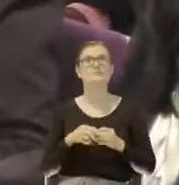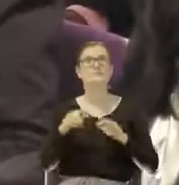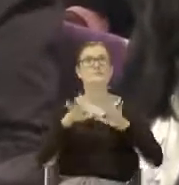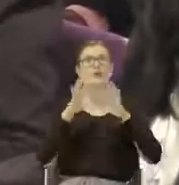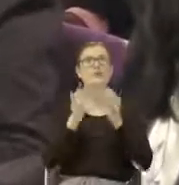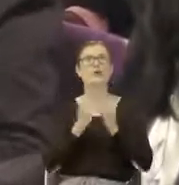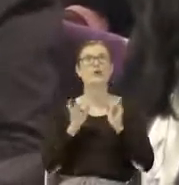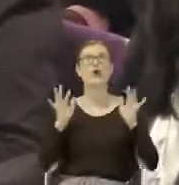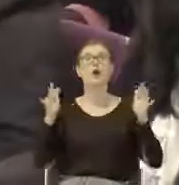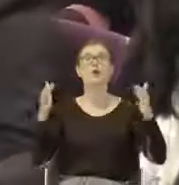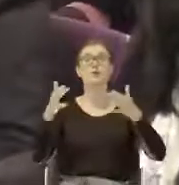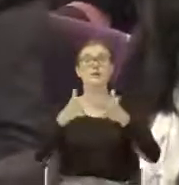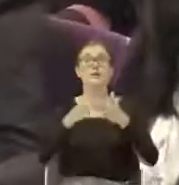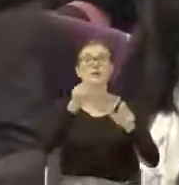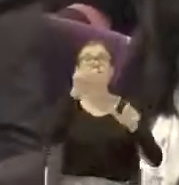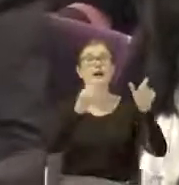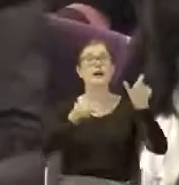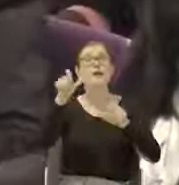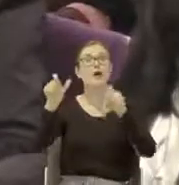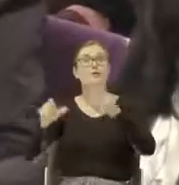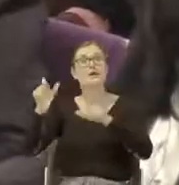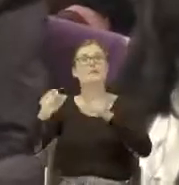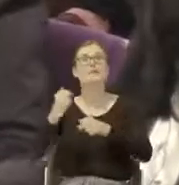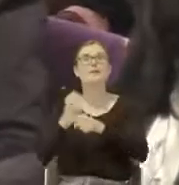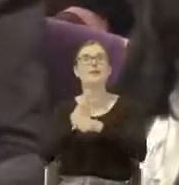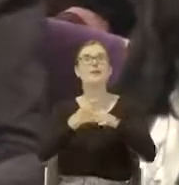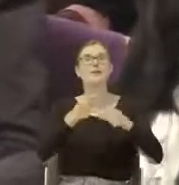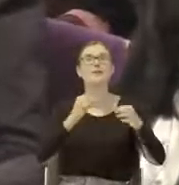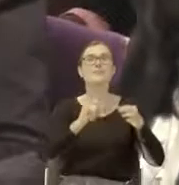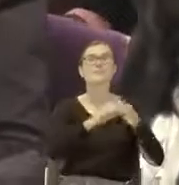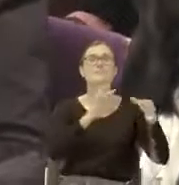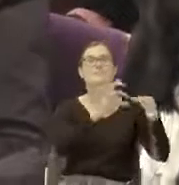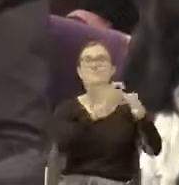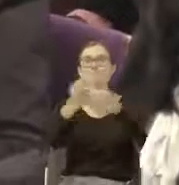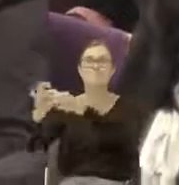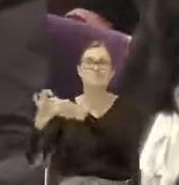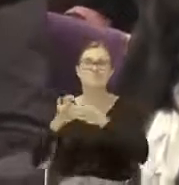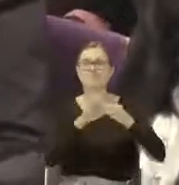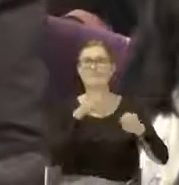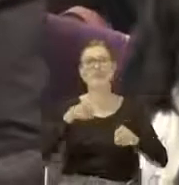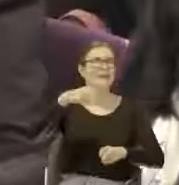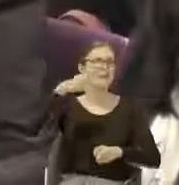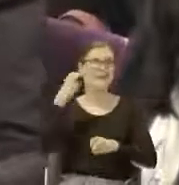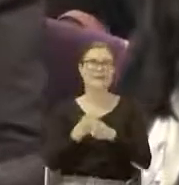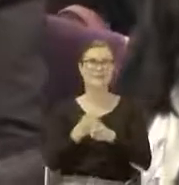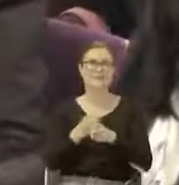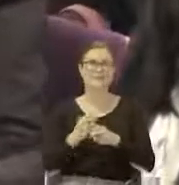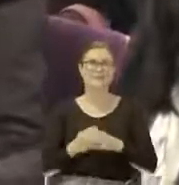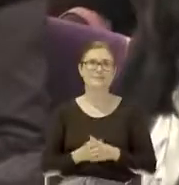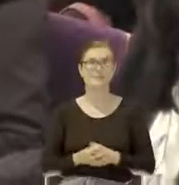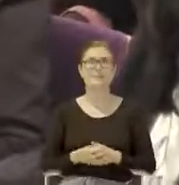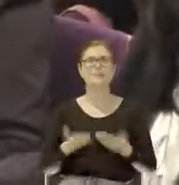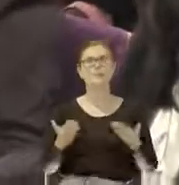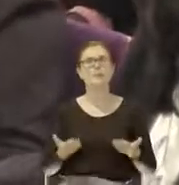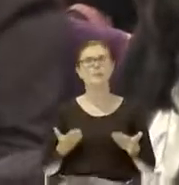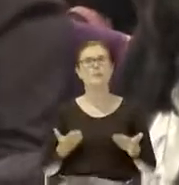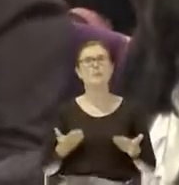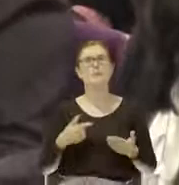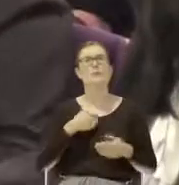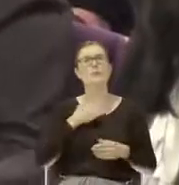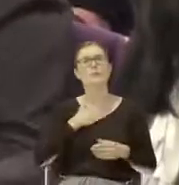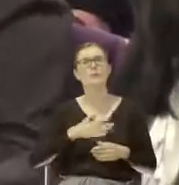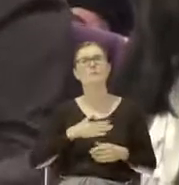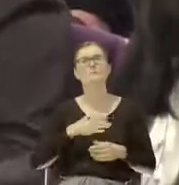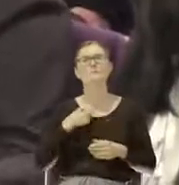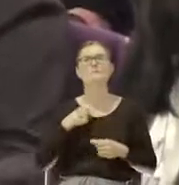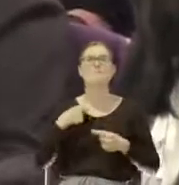and it talks of managing communities. This is an issue that we